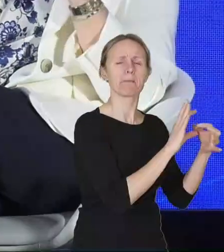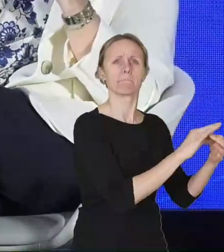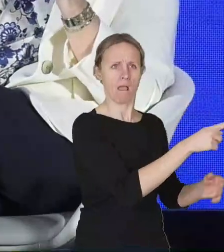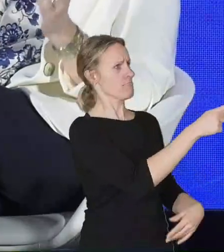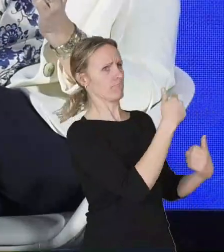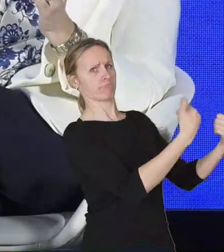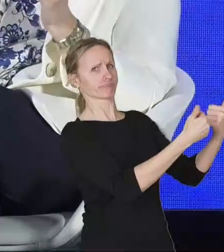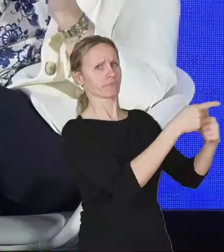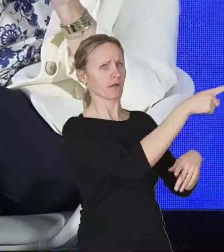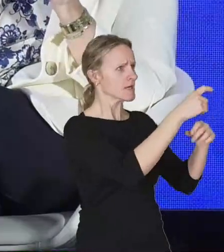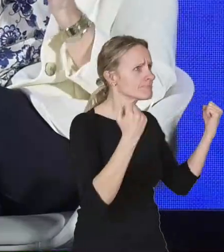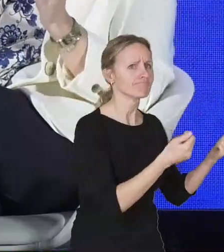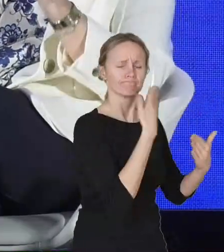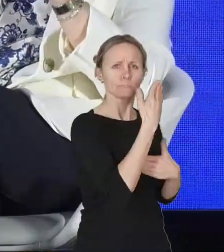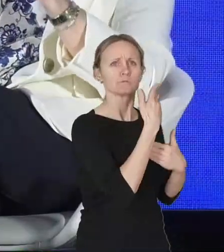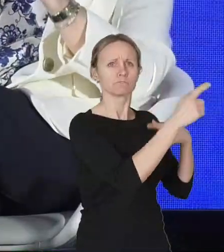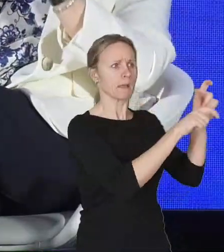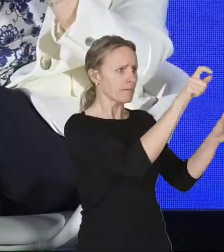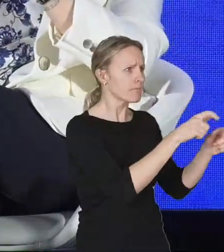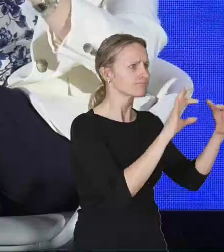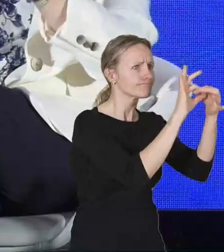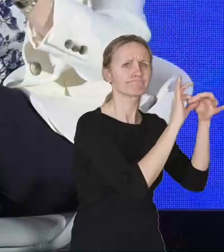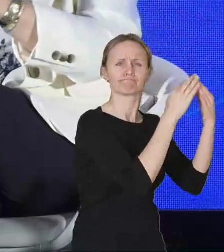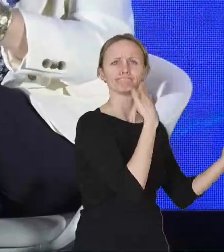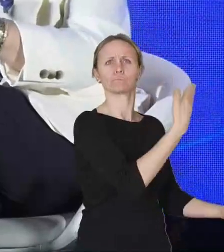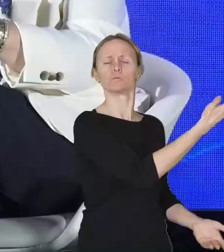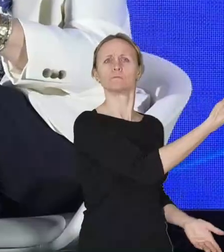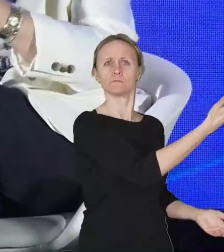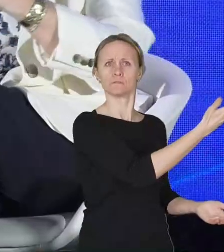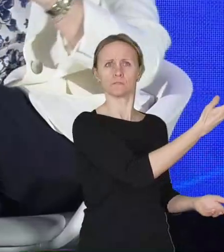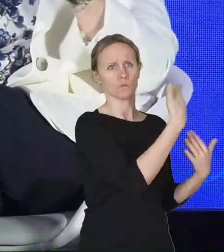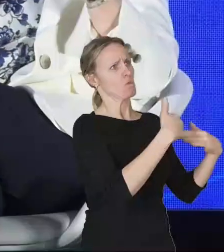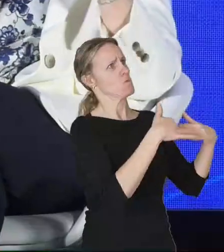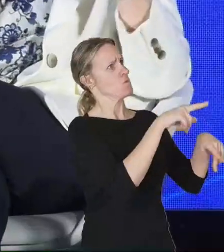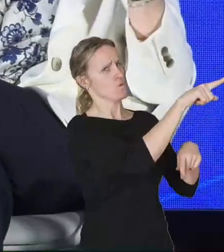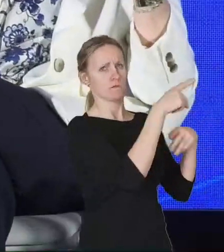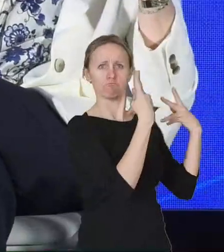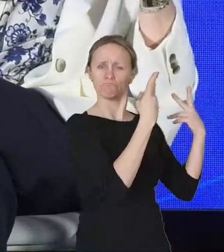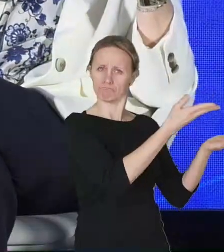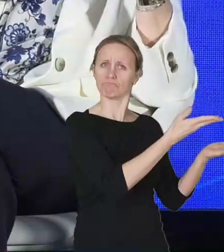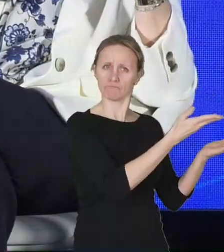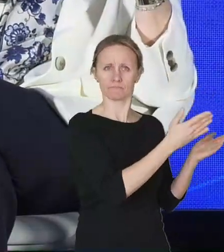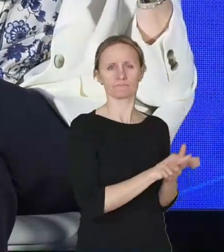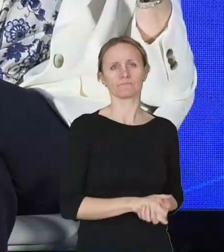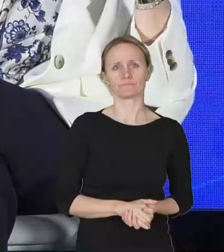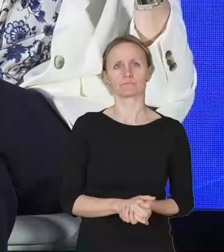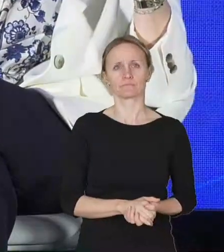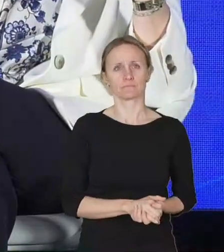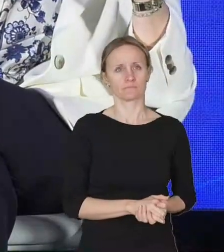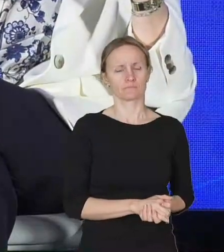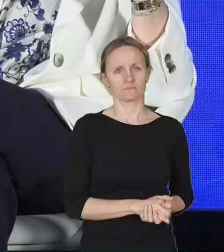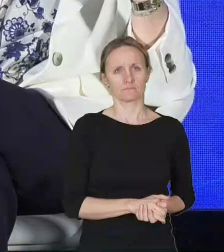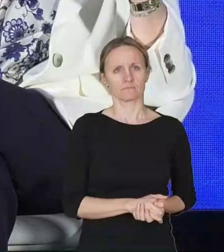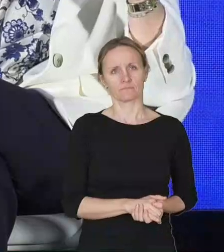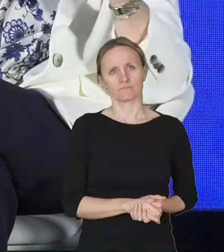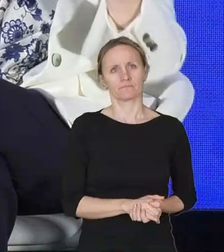what is very important is to distinguish between the impact of this prioritization, because some of the stakeholders may